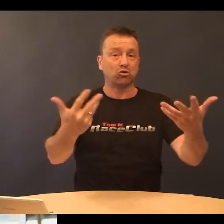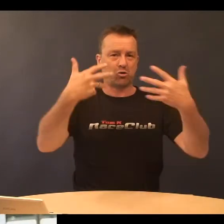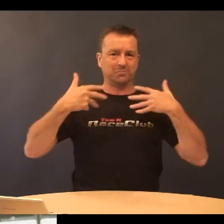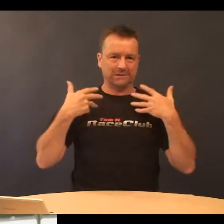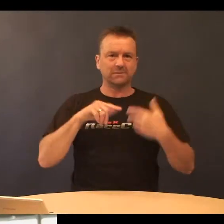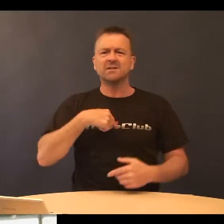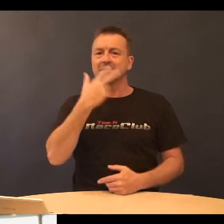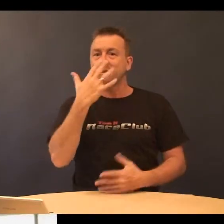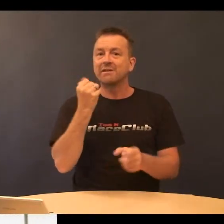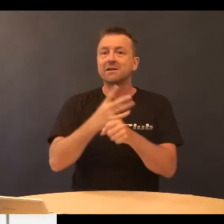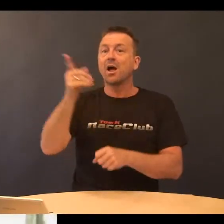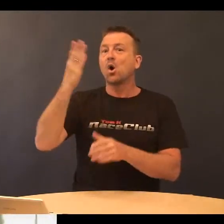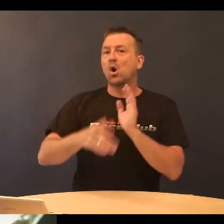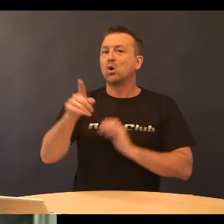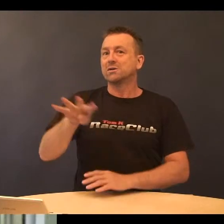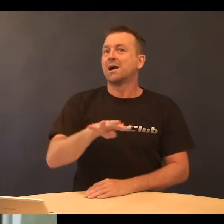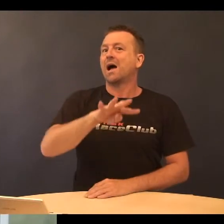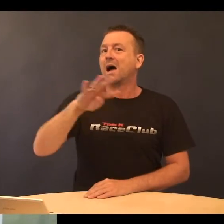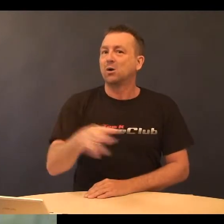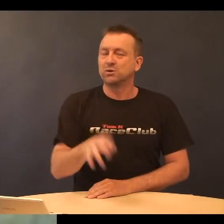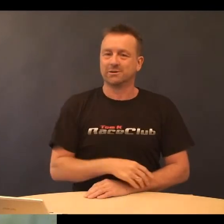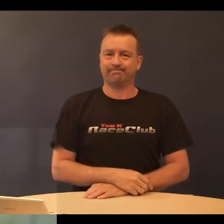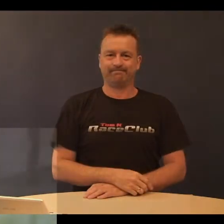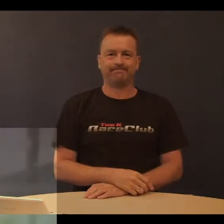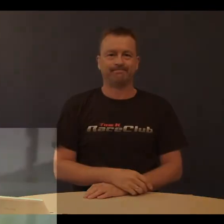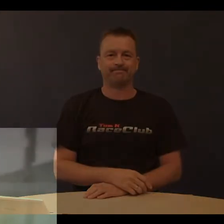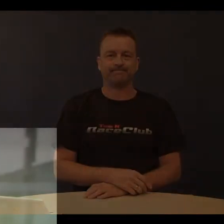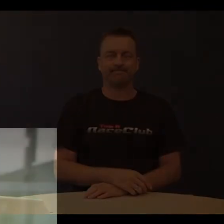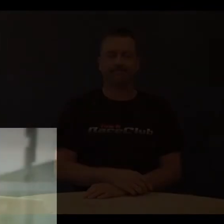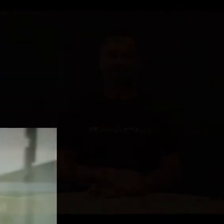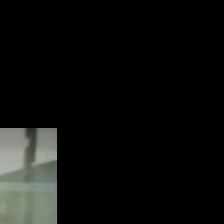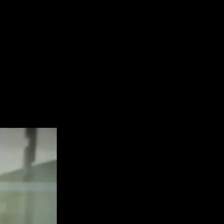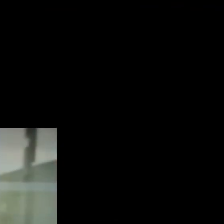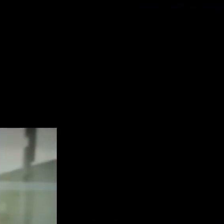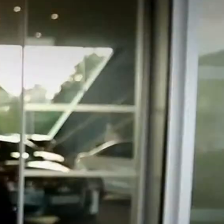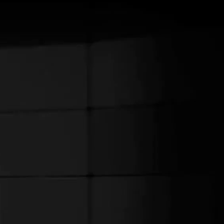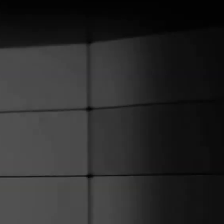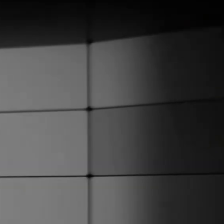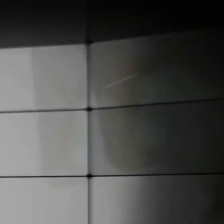go and see what's happening at Audi.